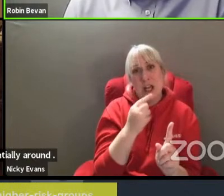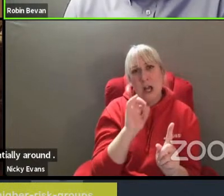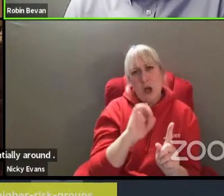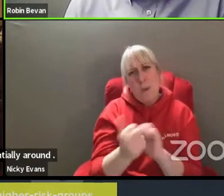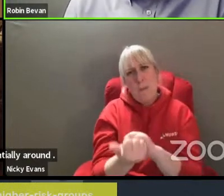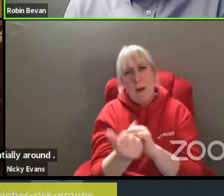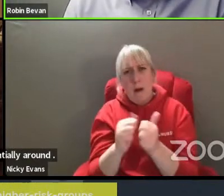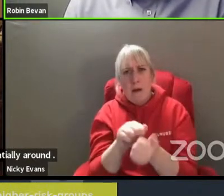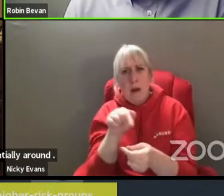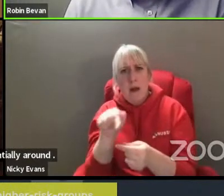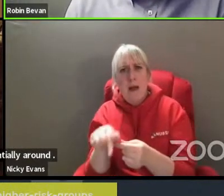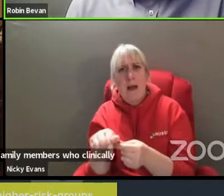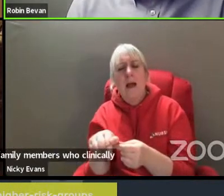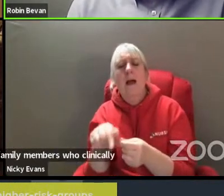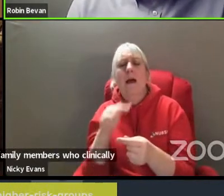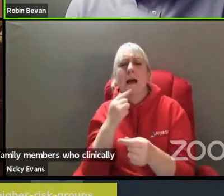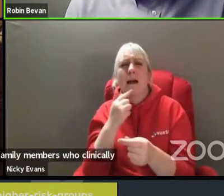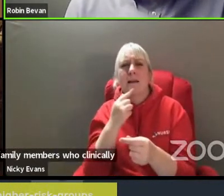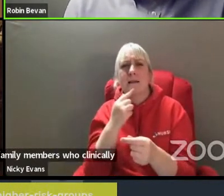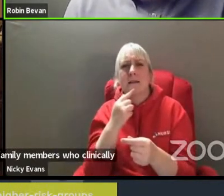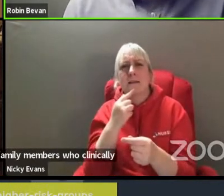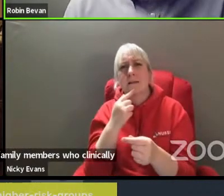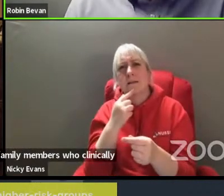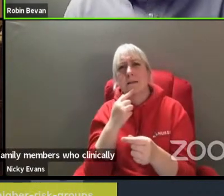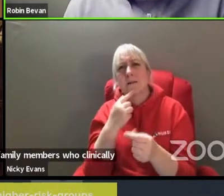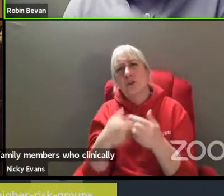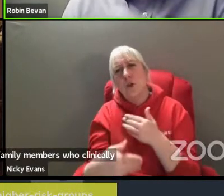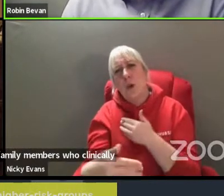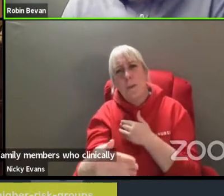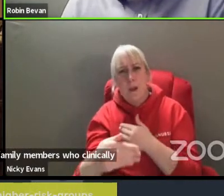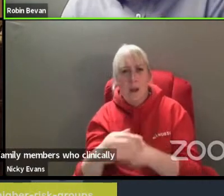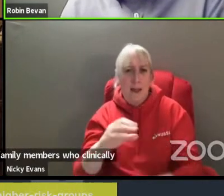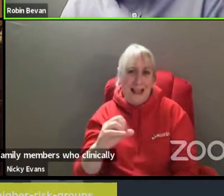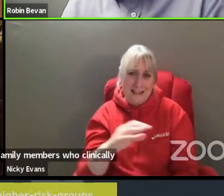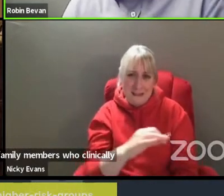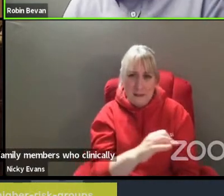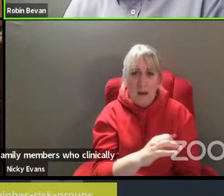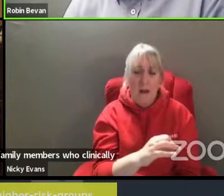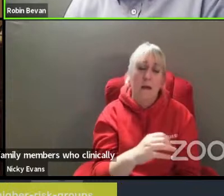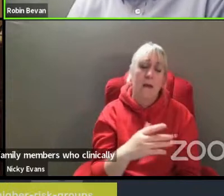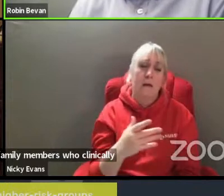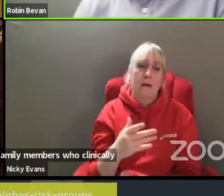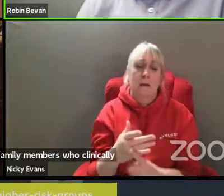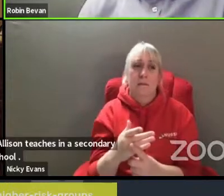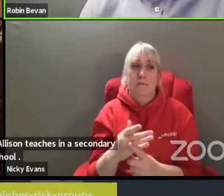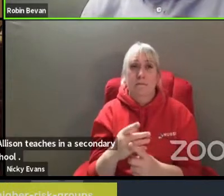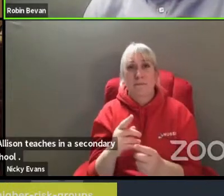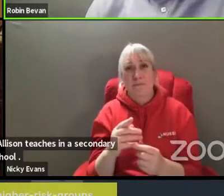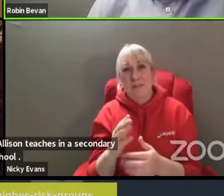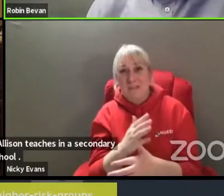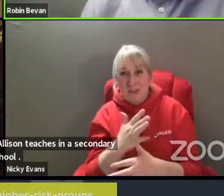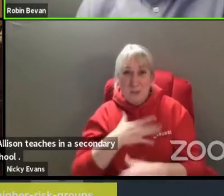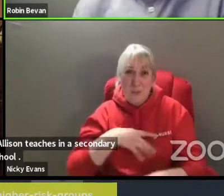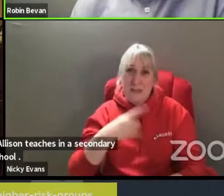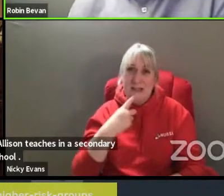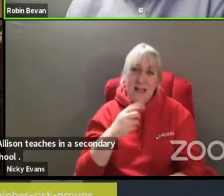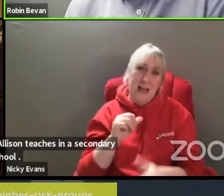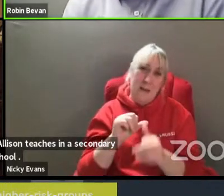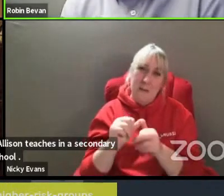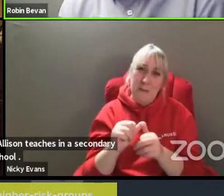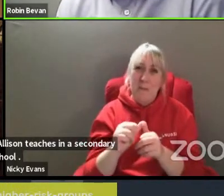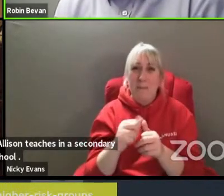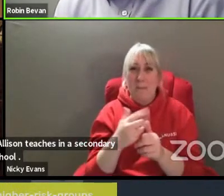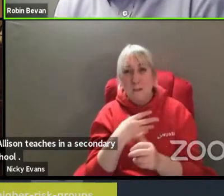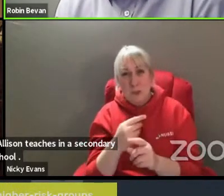terminal cancer. The first thing I must say, Alison, is our best wishes to you and your husband in these circumstances. Alison is